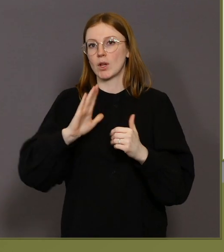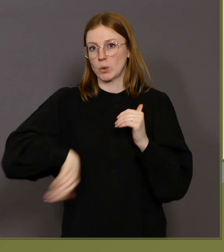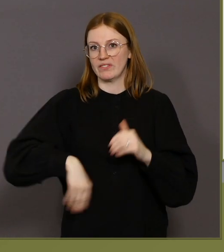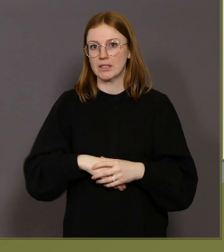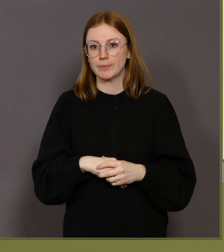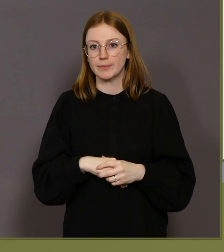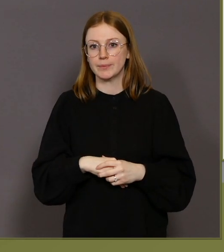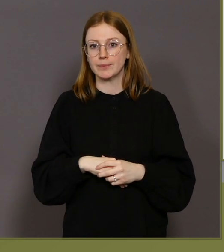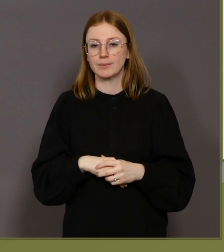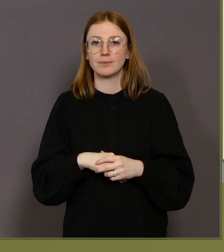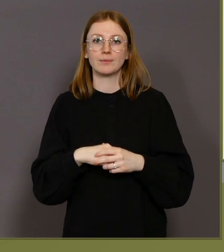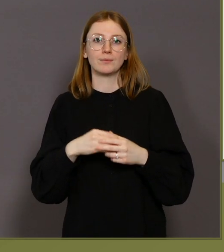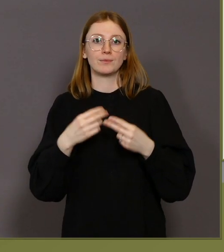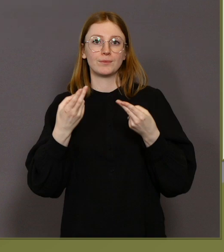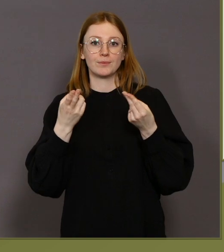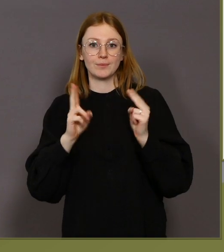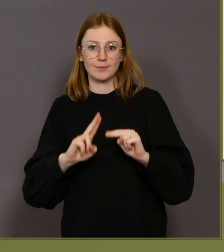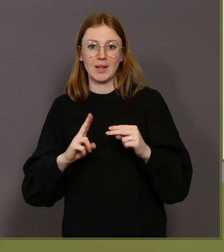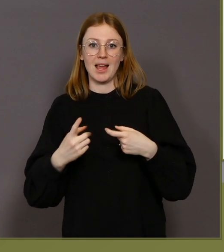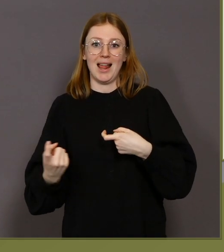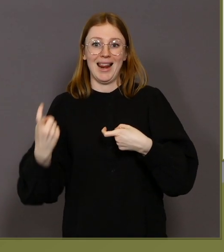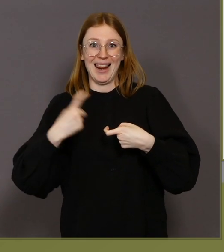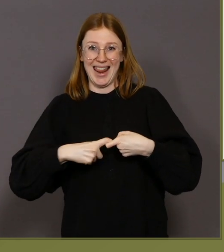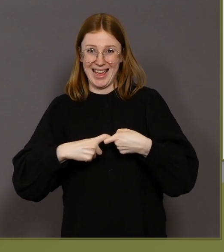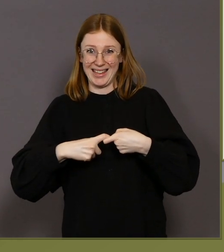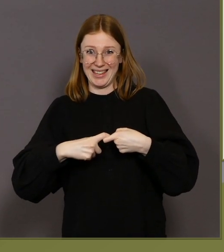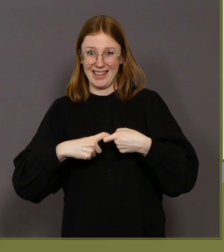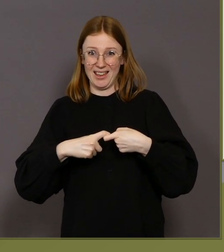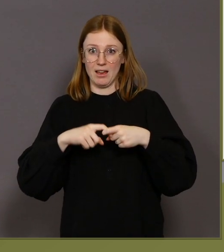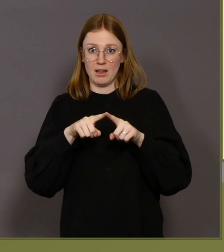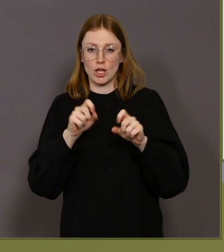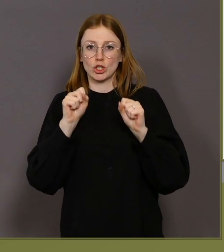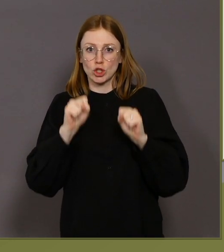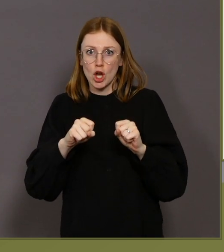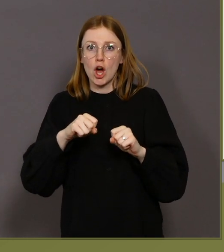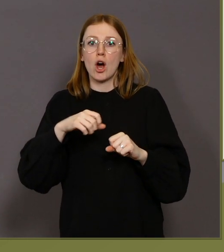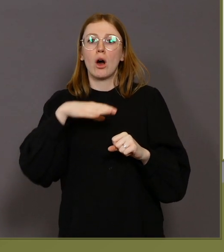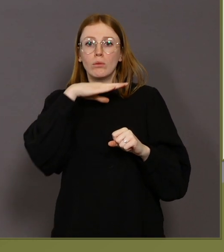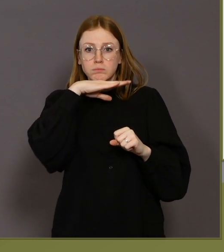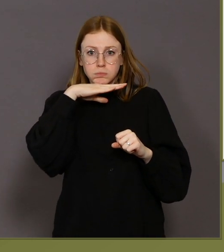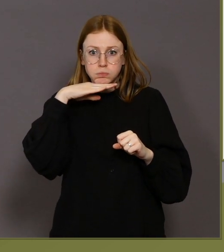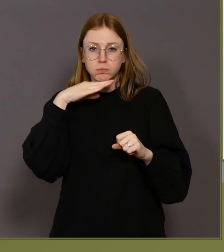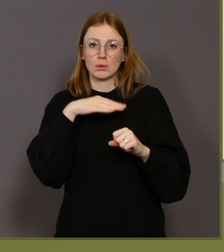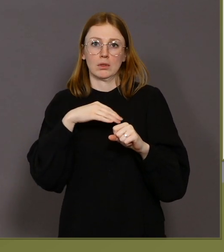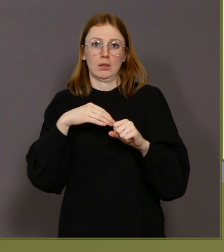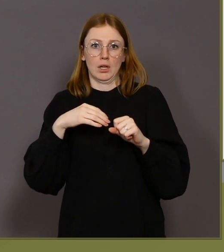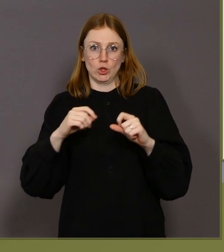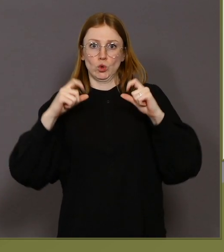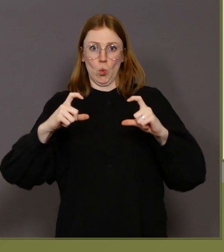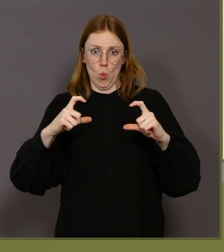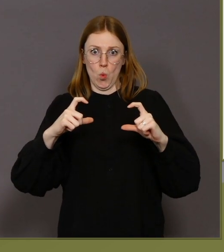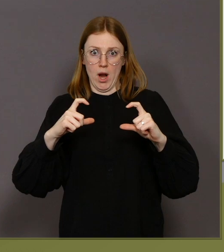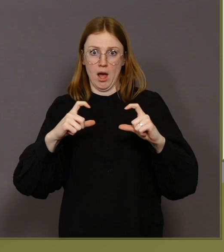make our link targets big enough to cater for the fat finger problem.